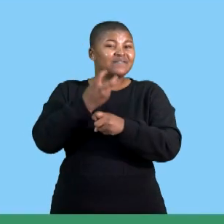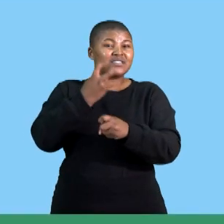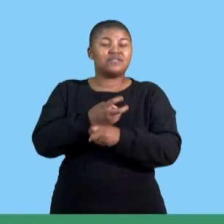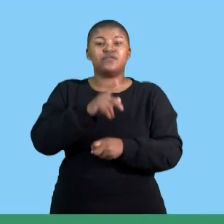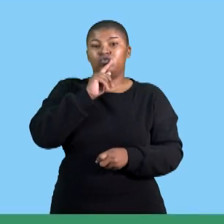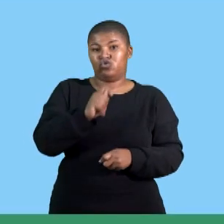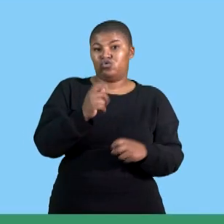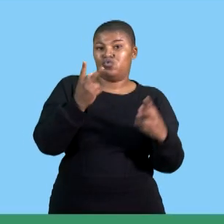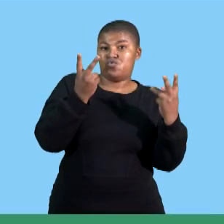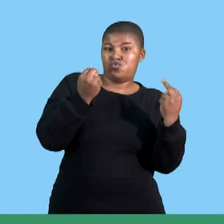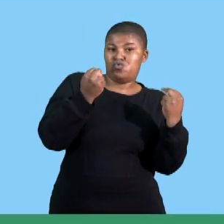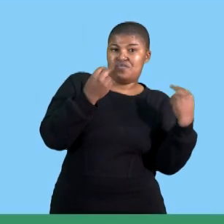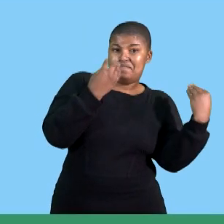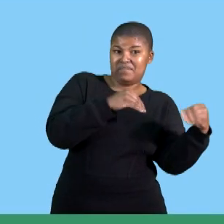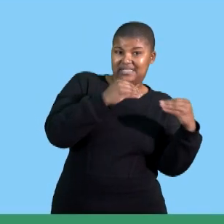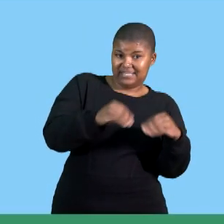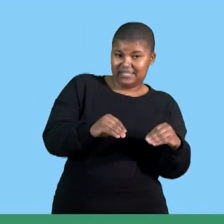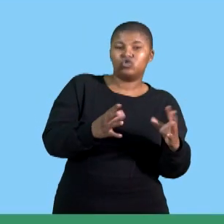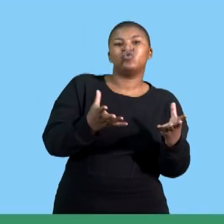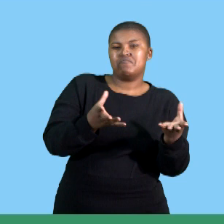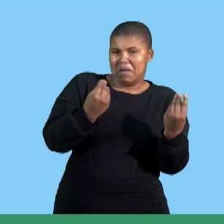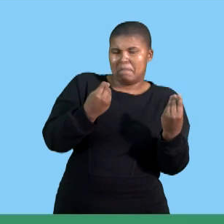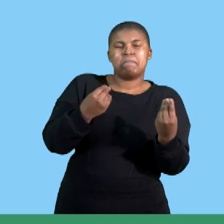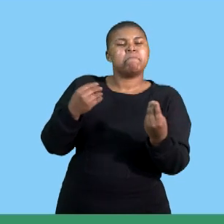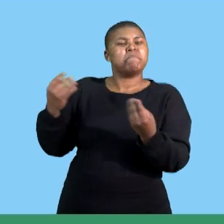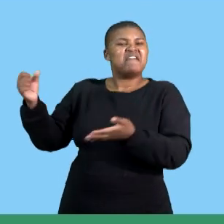is always more difficult for a new business to obtain